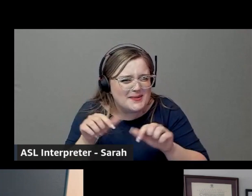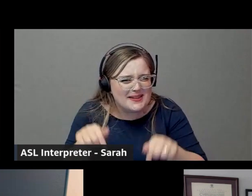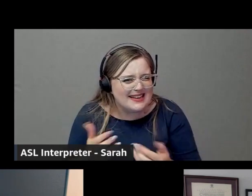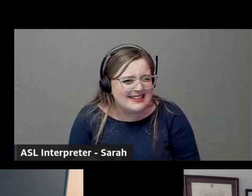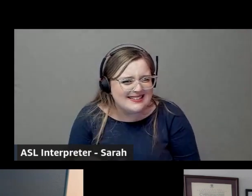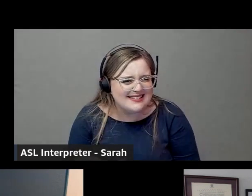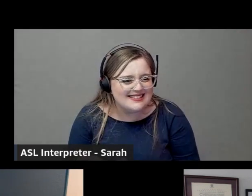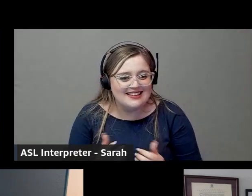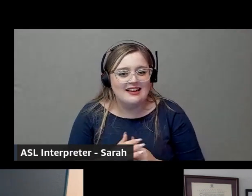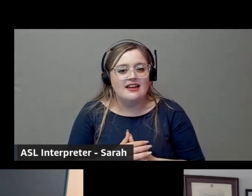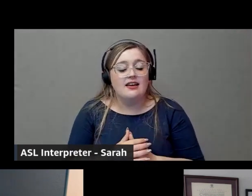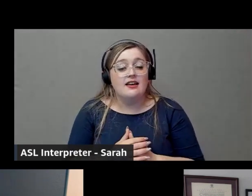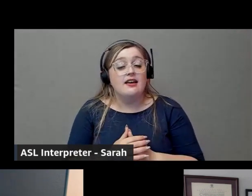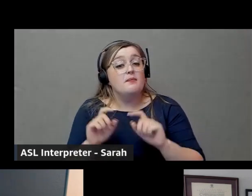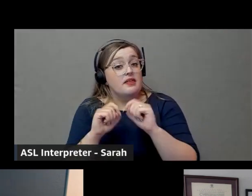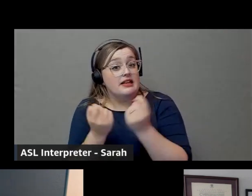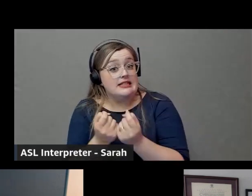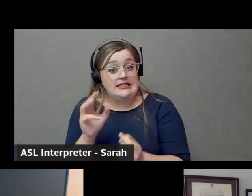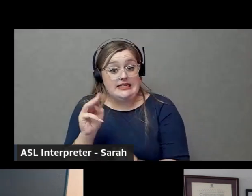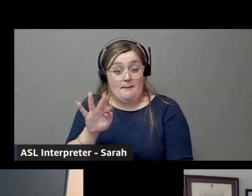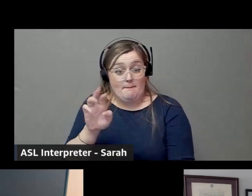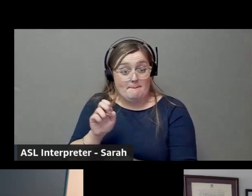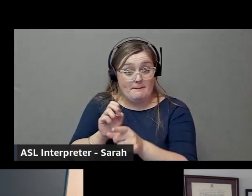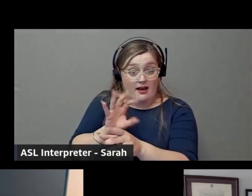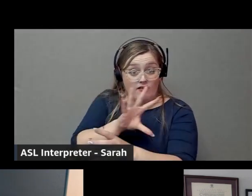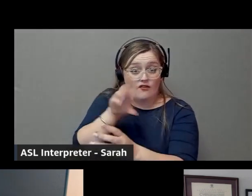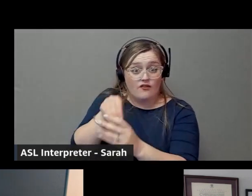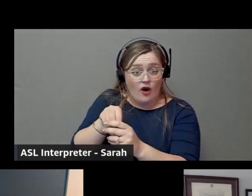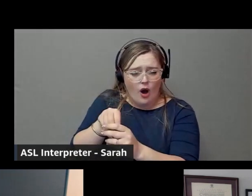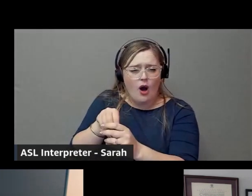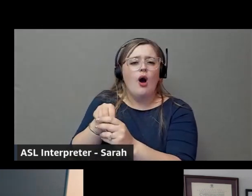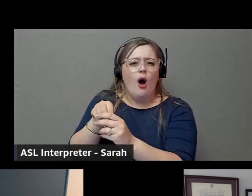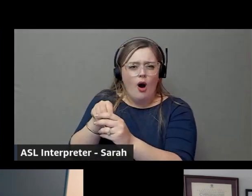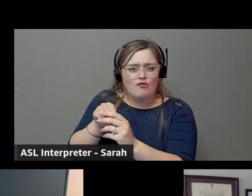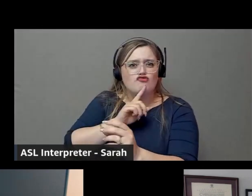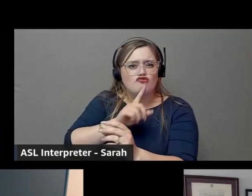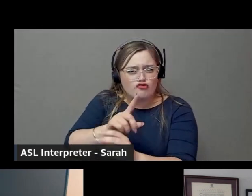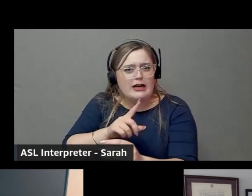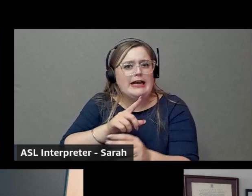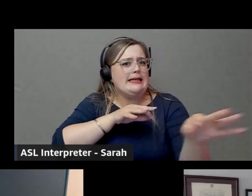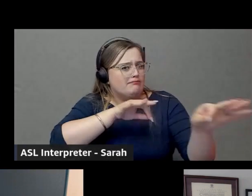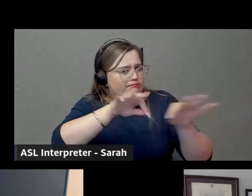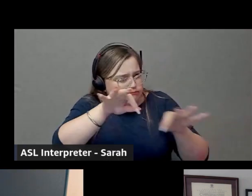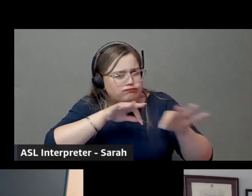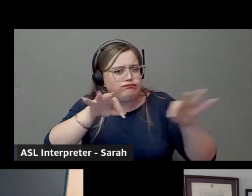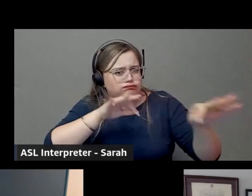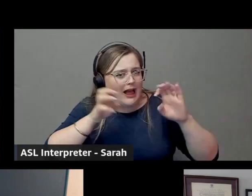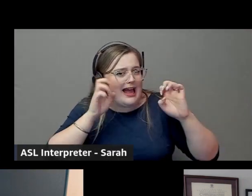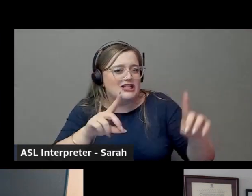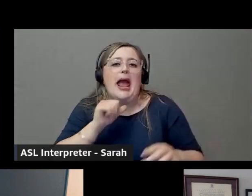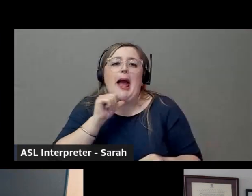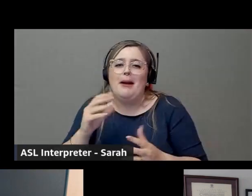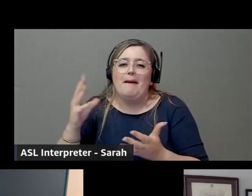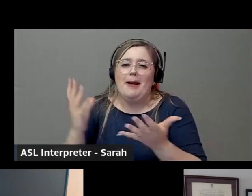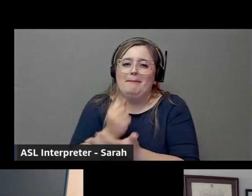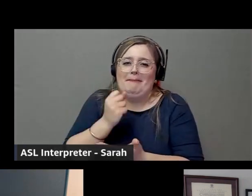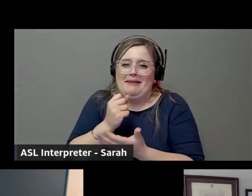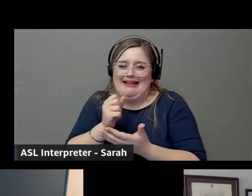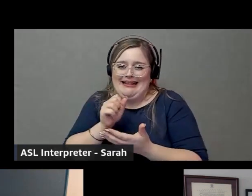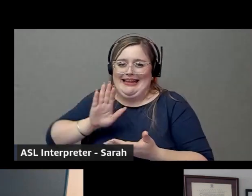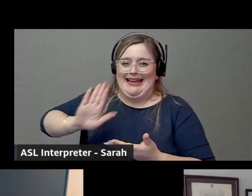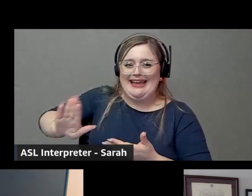the team that Mike's on really helped educate me, to help me understand. And I won't steal his thunder to talk about Cedar,